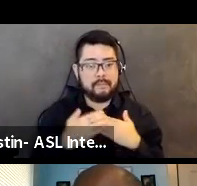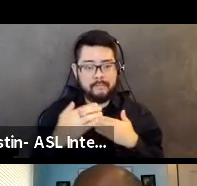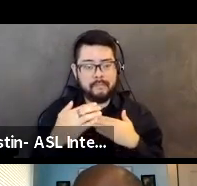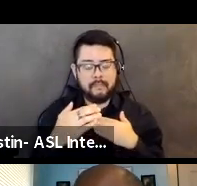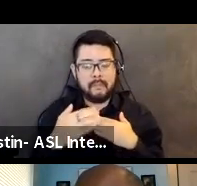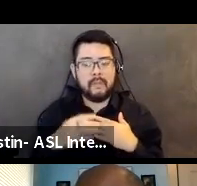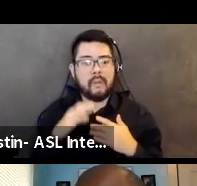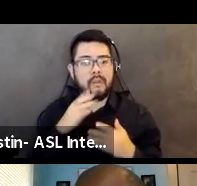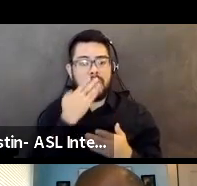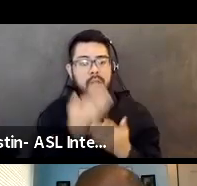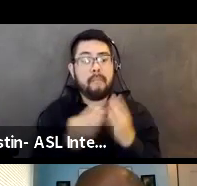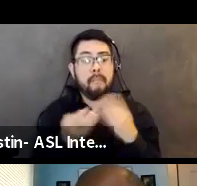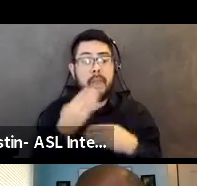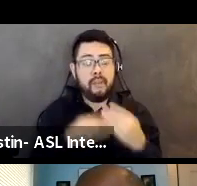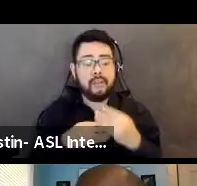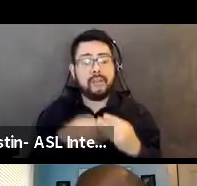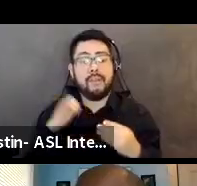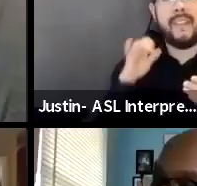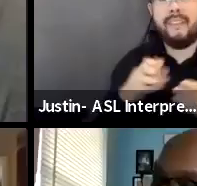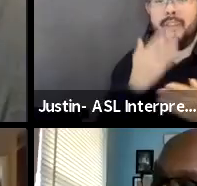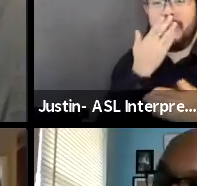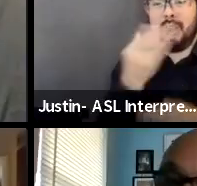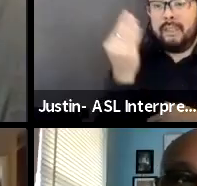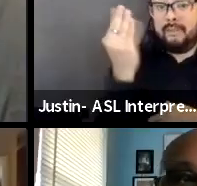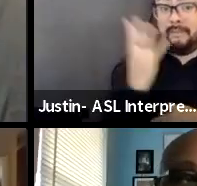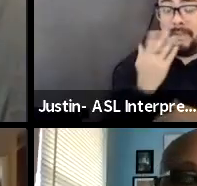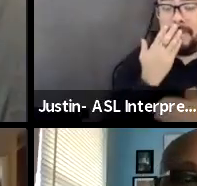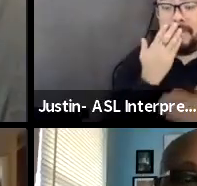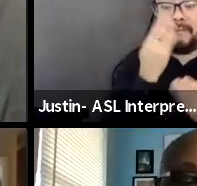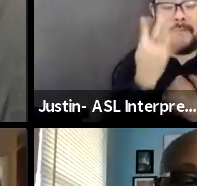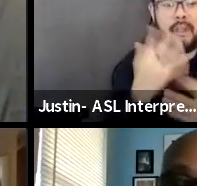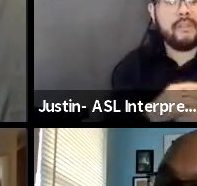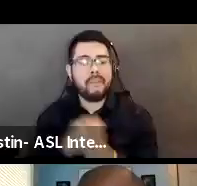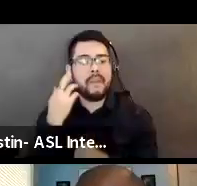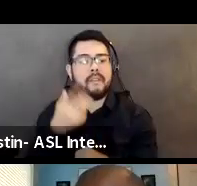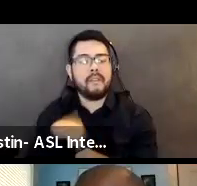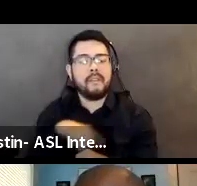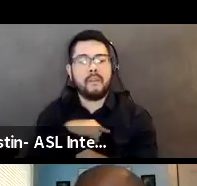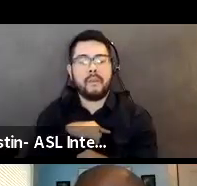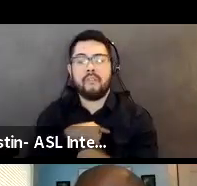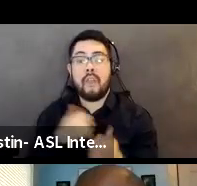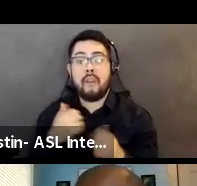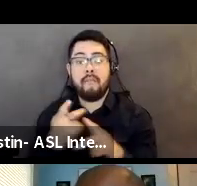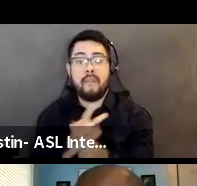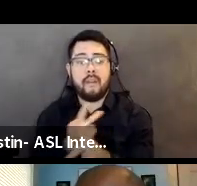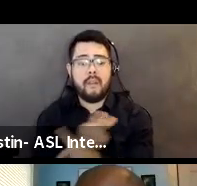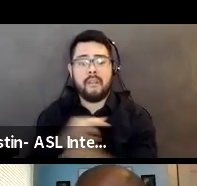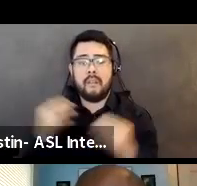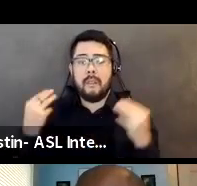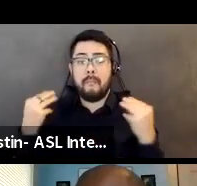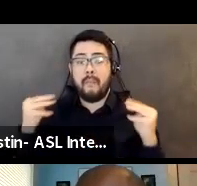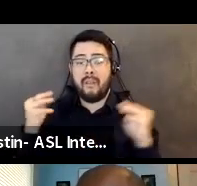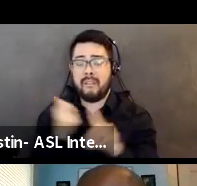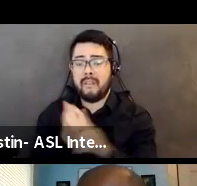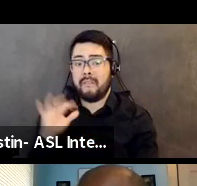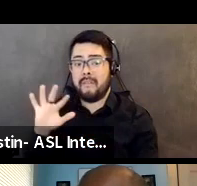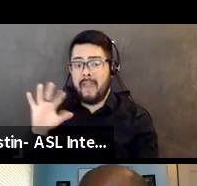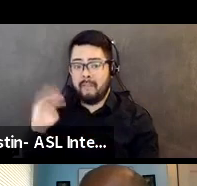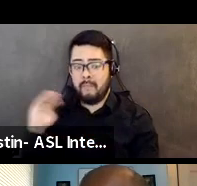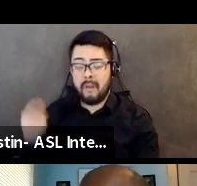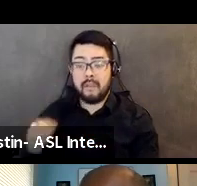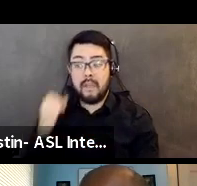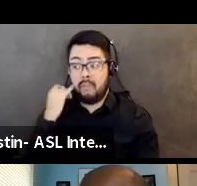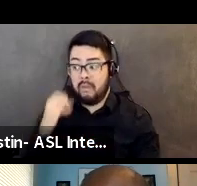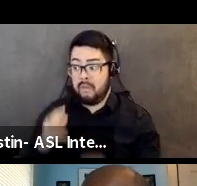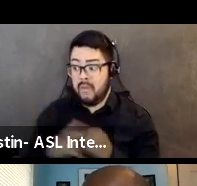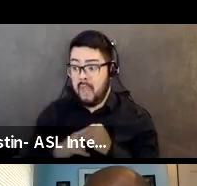very good tool that helping us because we as you know if we go to the market it's at a five percent but if we then save that money we pay at one